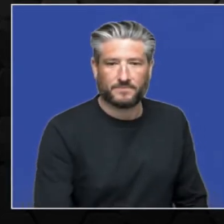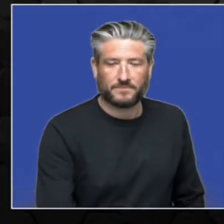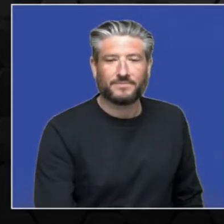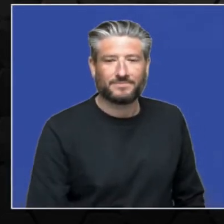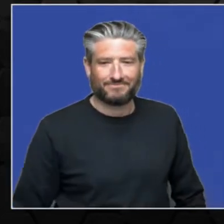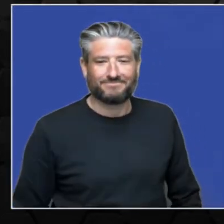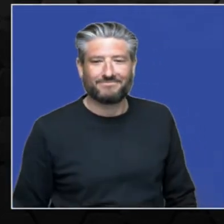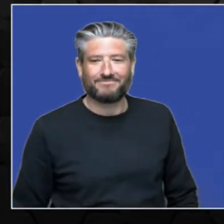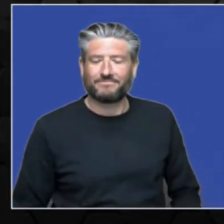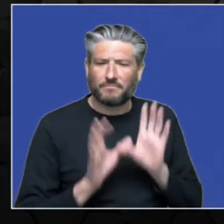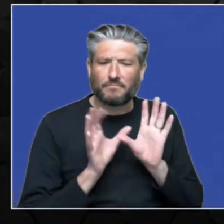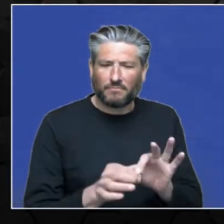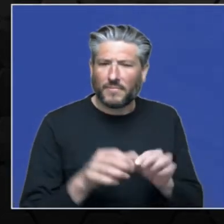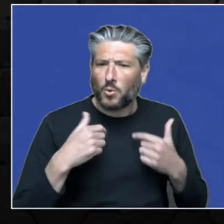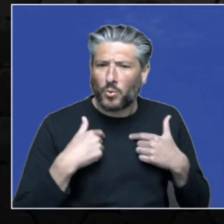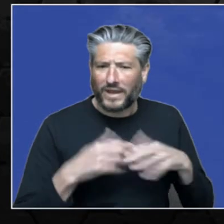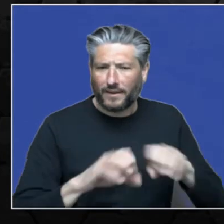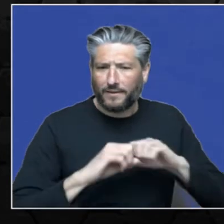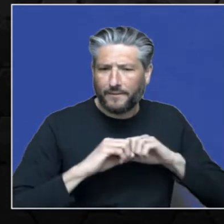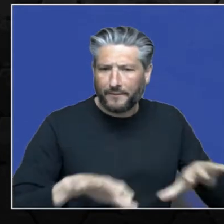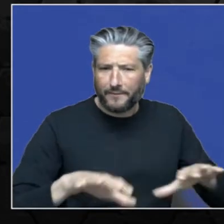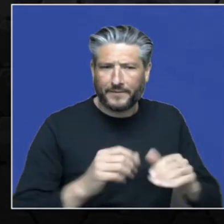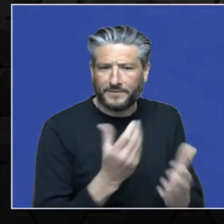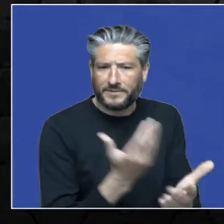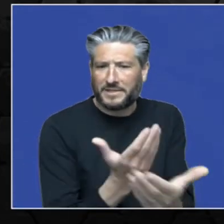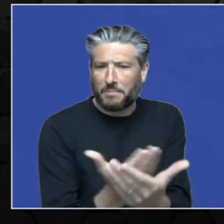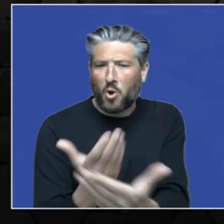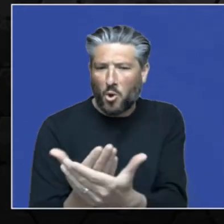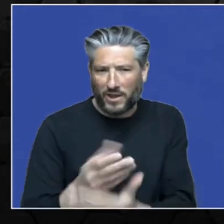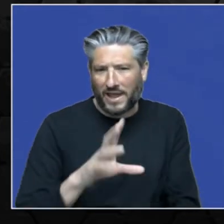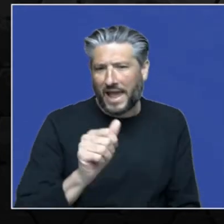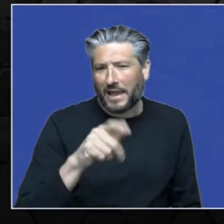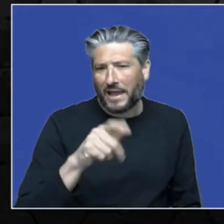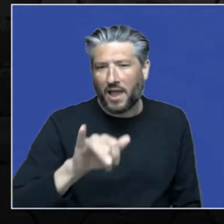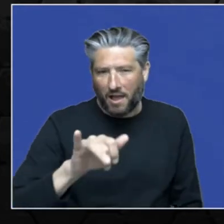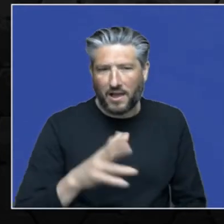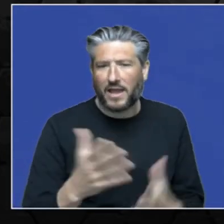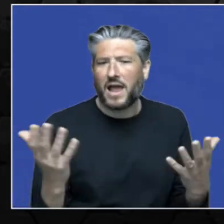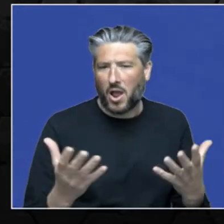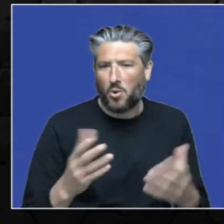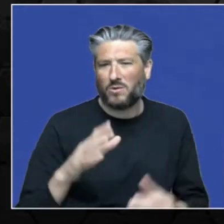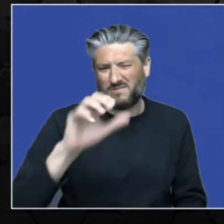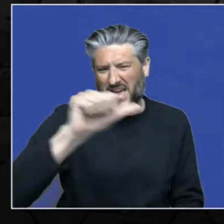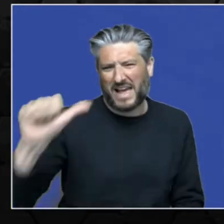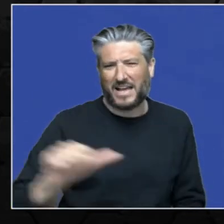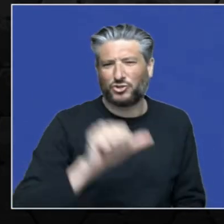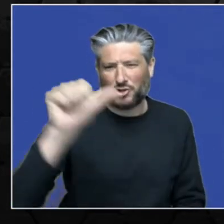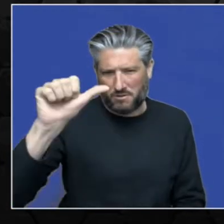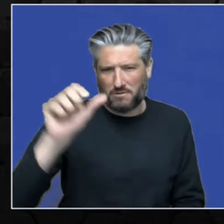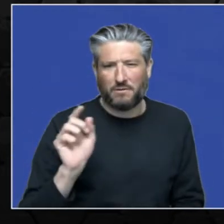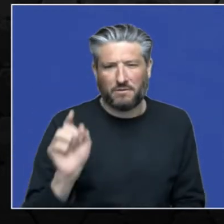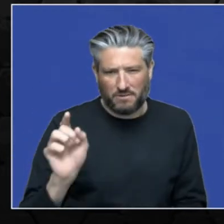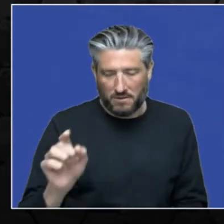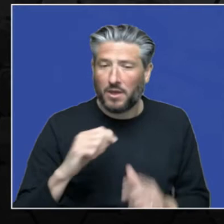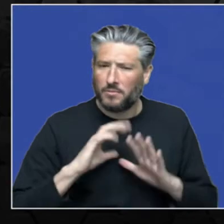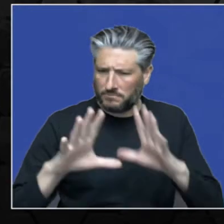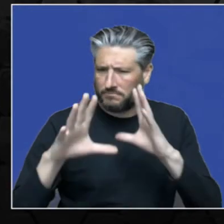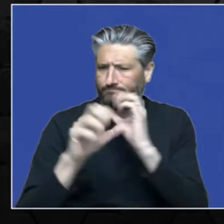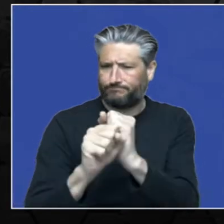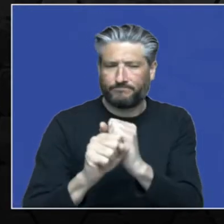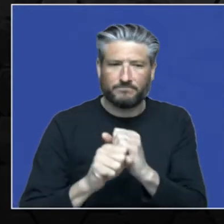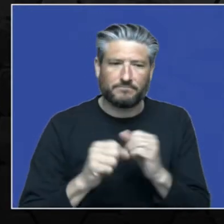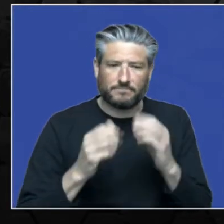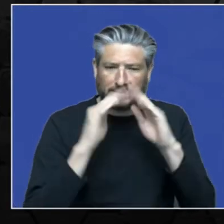deploy the Azure Text Analytics API on Azure, rather than on focusing on sentiment analysis.